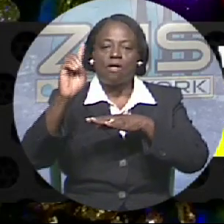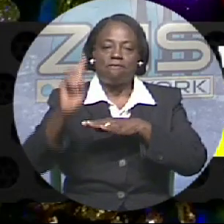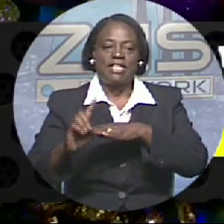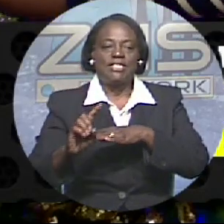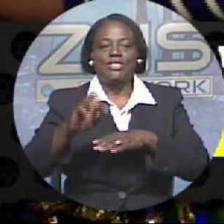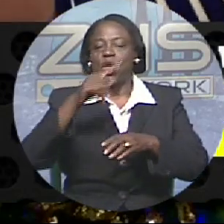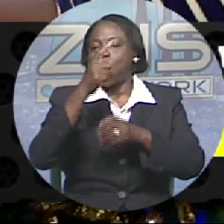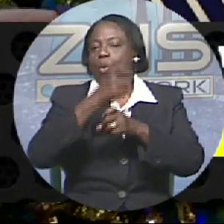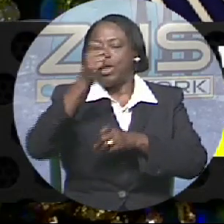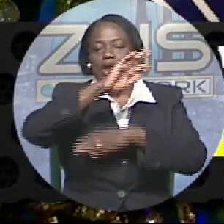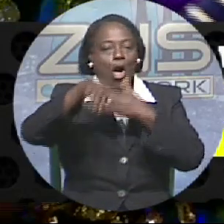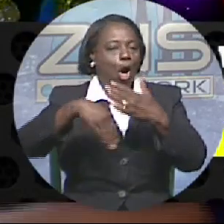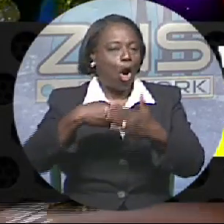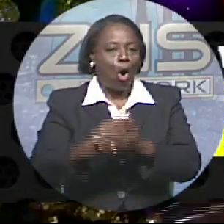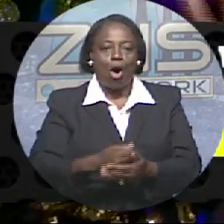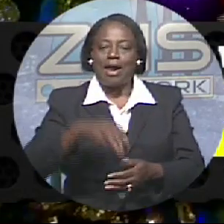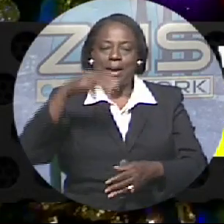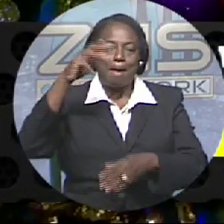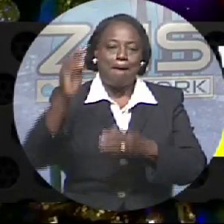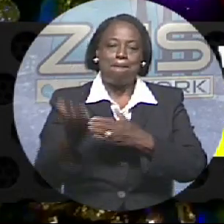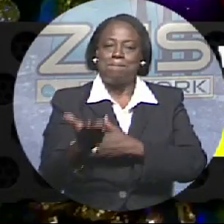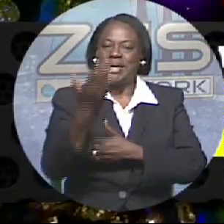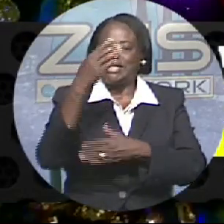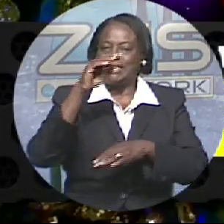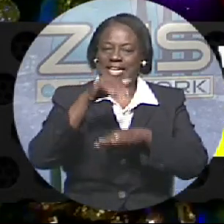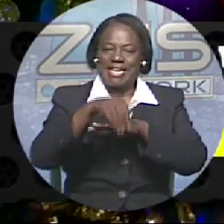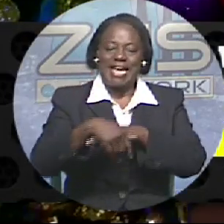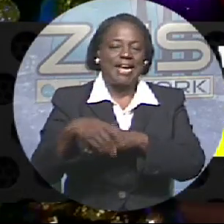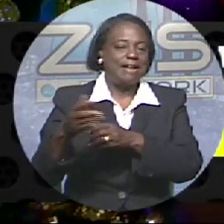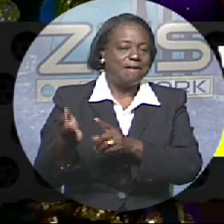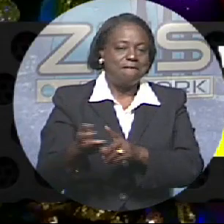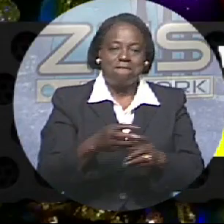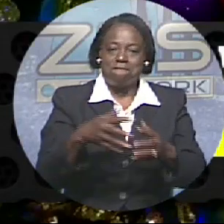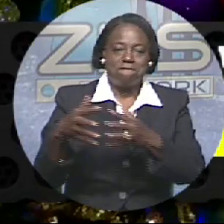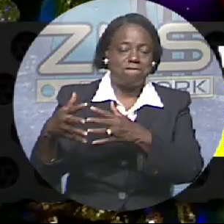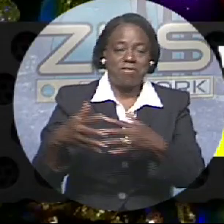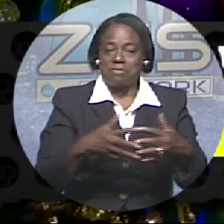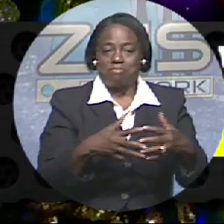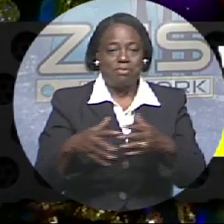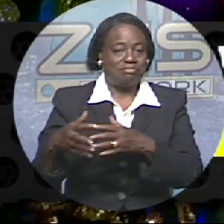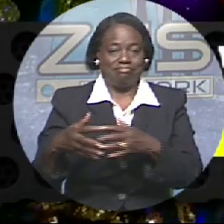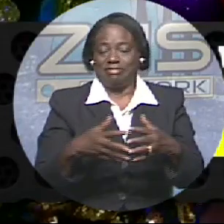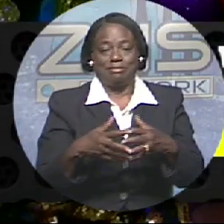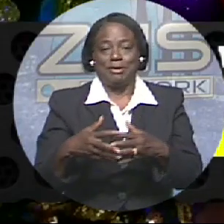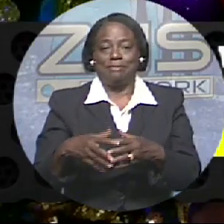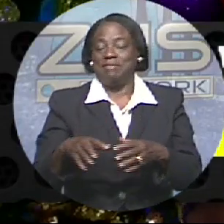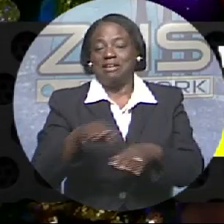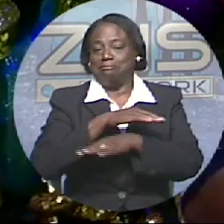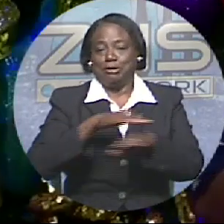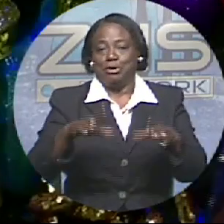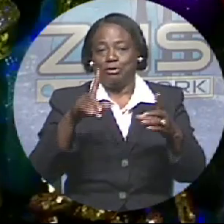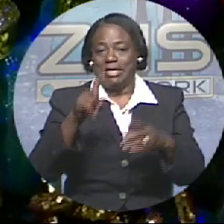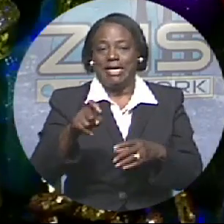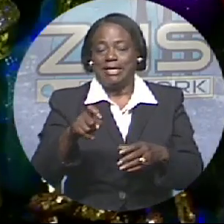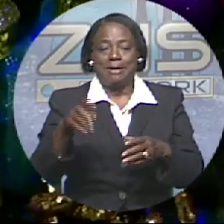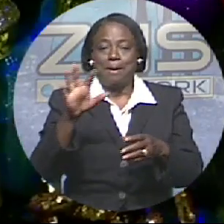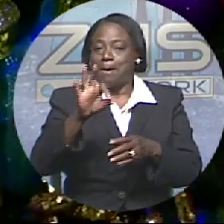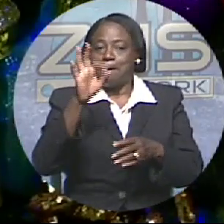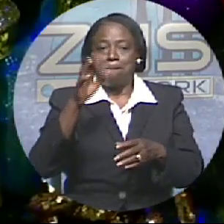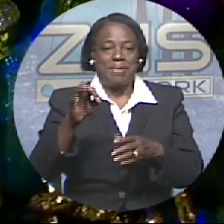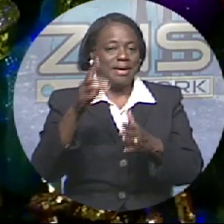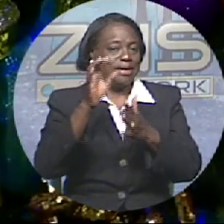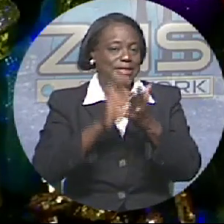win it all on Monday Night Football. I don't even need to pick a score because I'm so far ahead of the boys, they're gonna need a miracle,